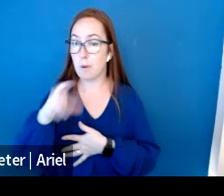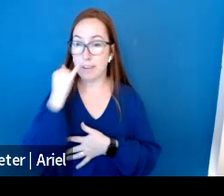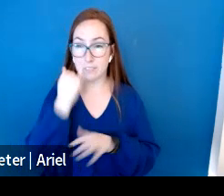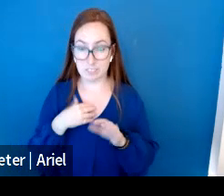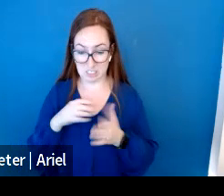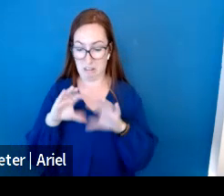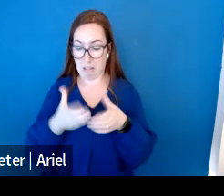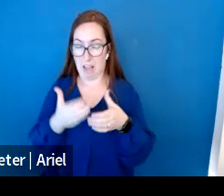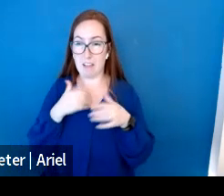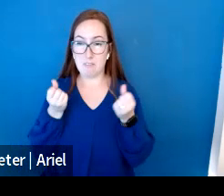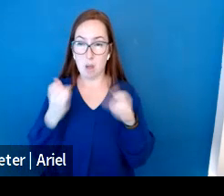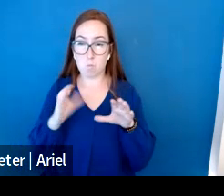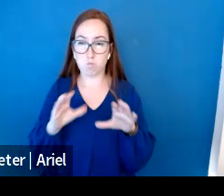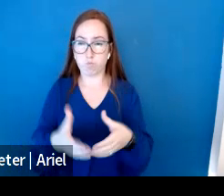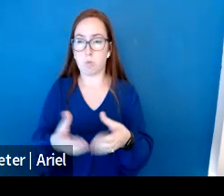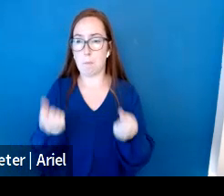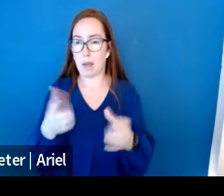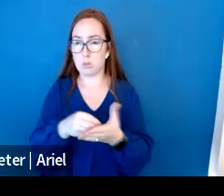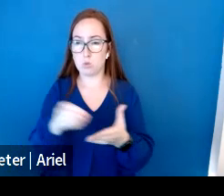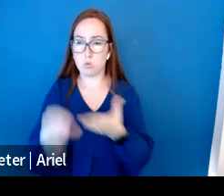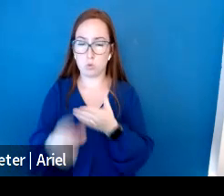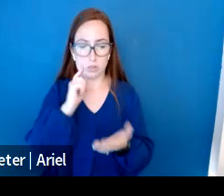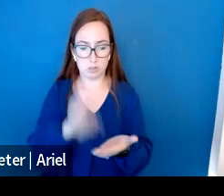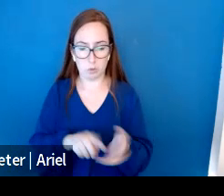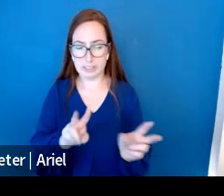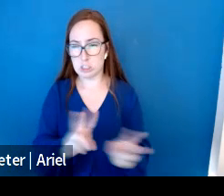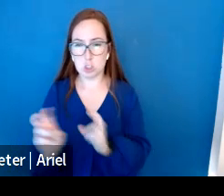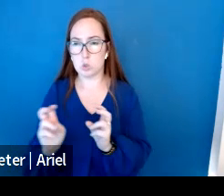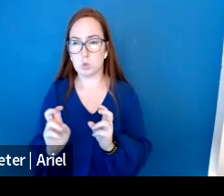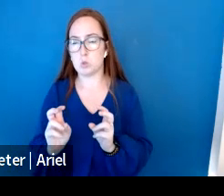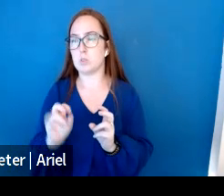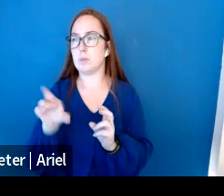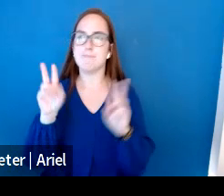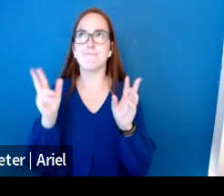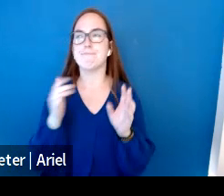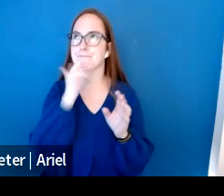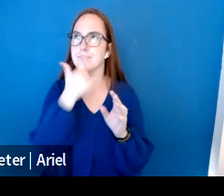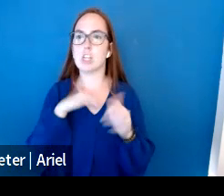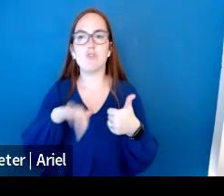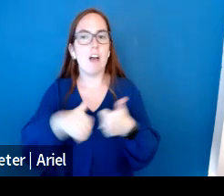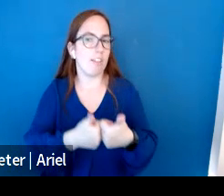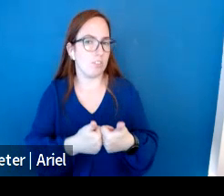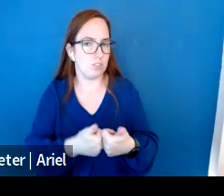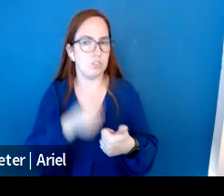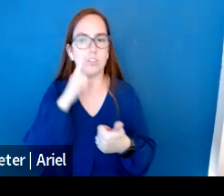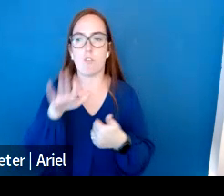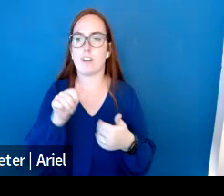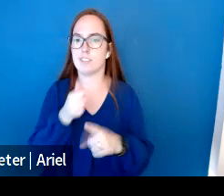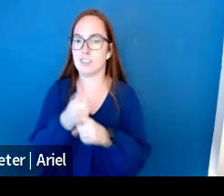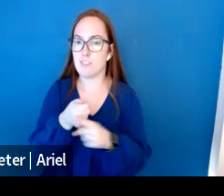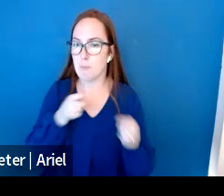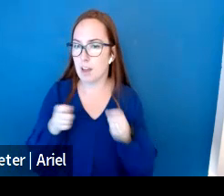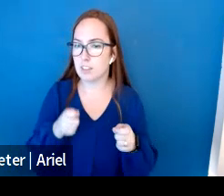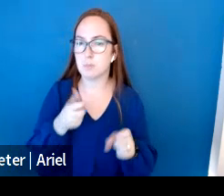classroom that was showing showing challenges in self-management and paying attention to their